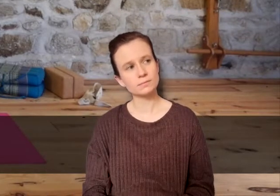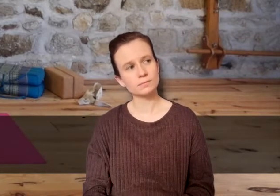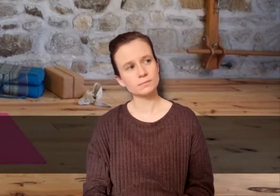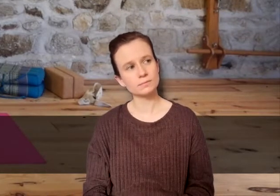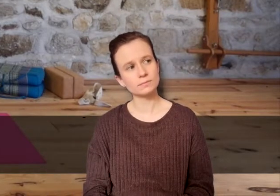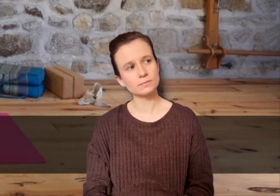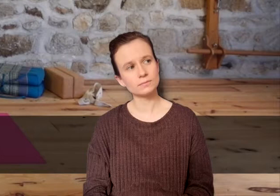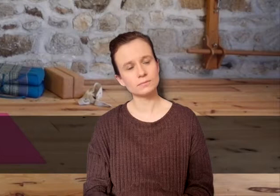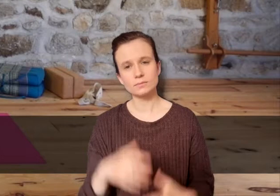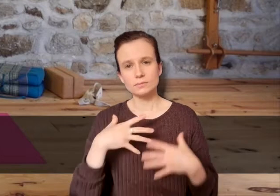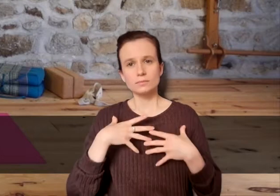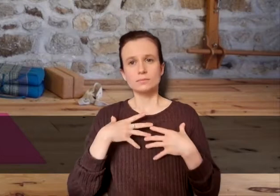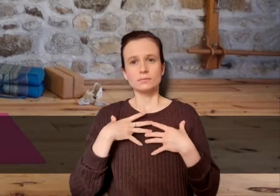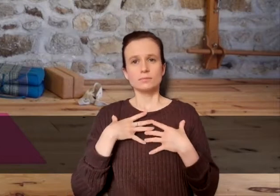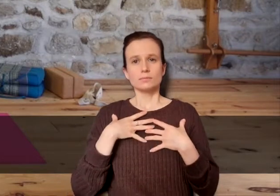Nice big breath.